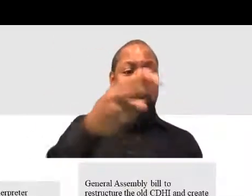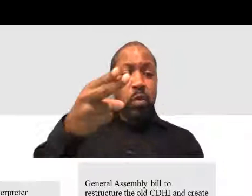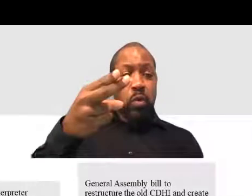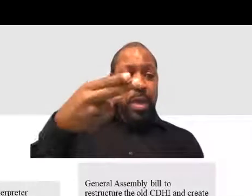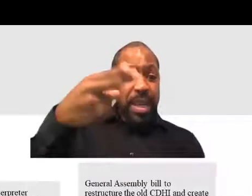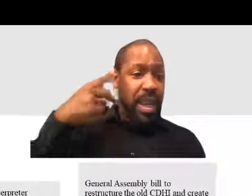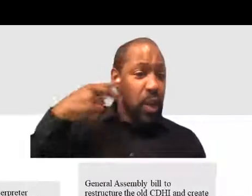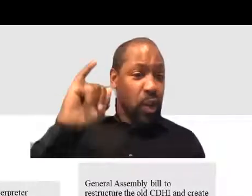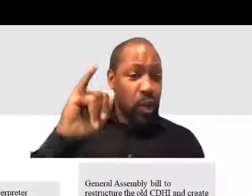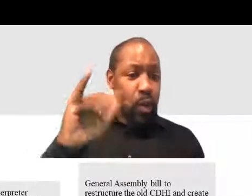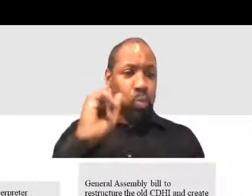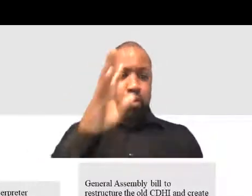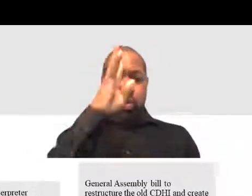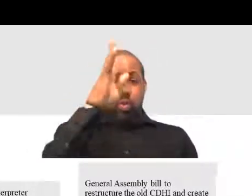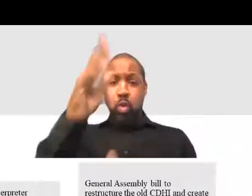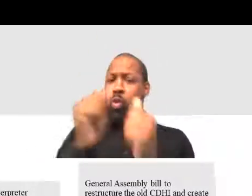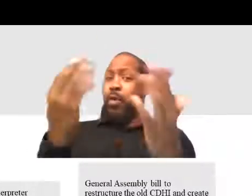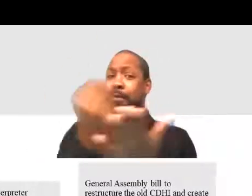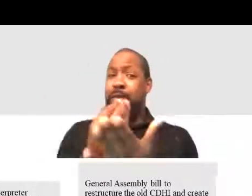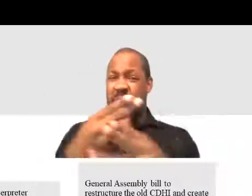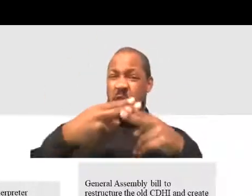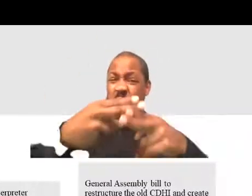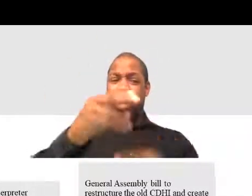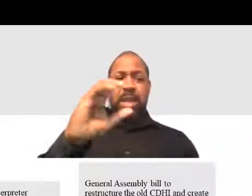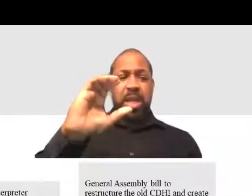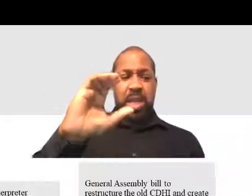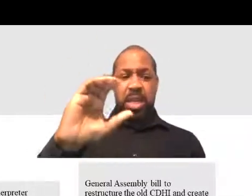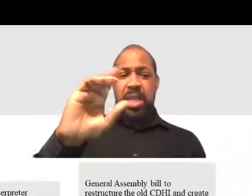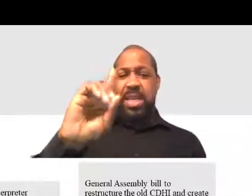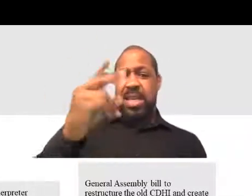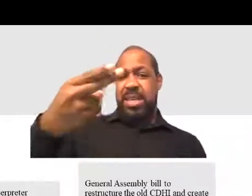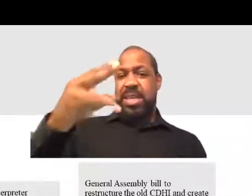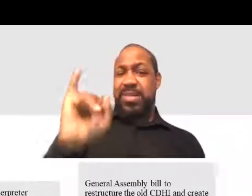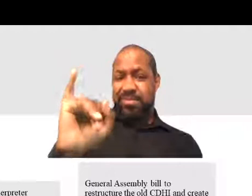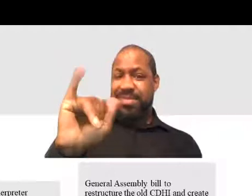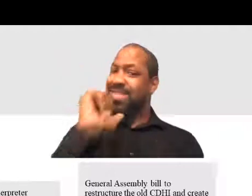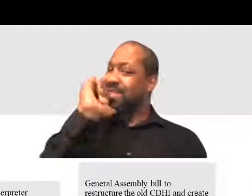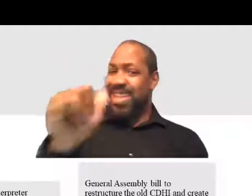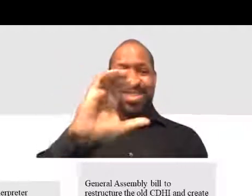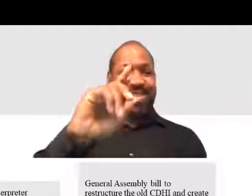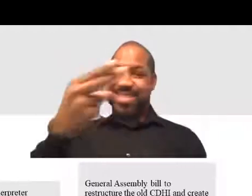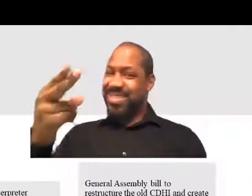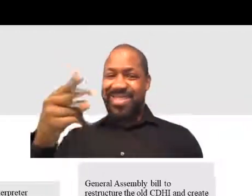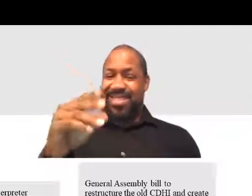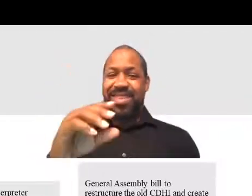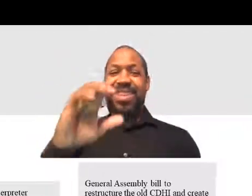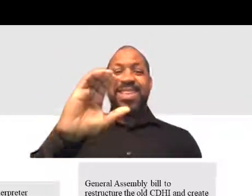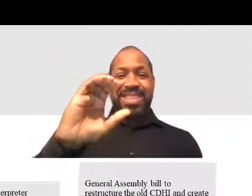1977, when the Commission for the Deaf and Hard of Hearing was created, but we had no funding. It was called